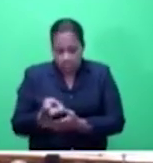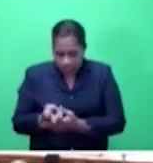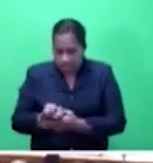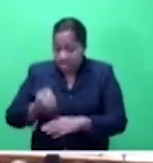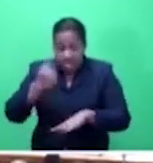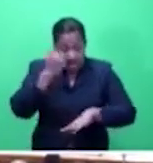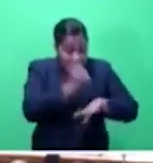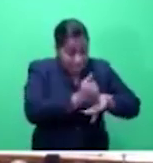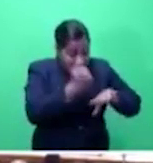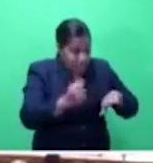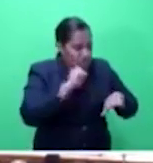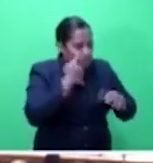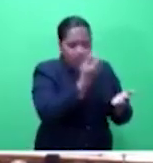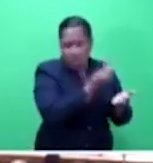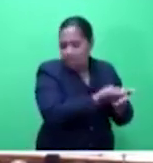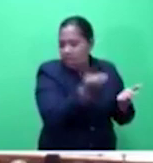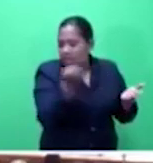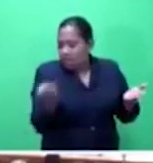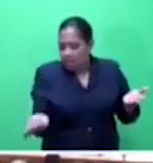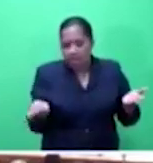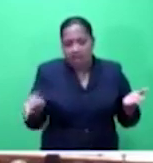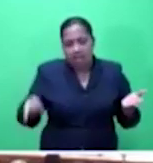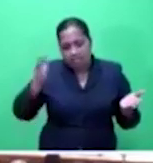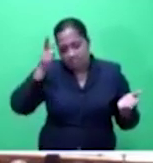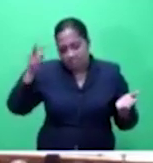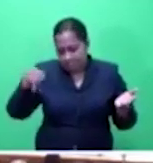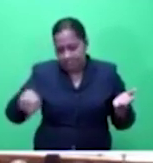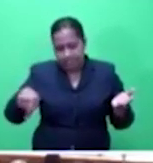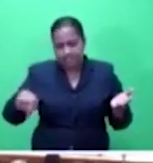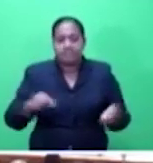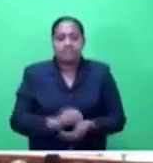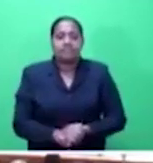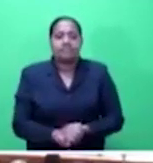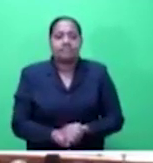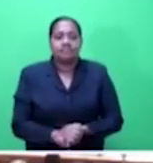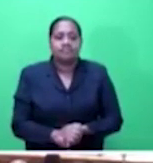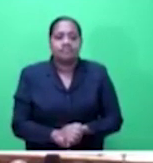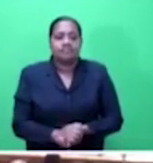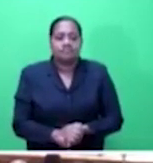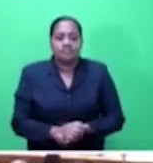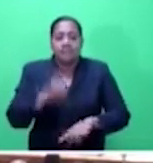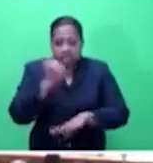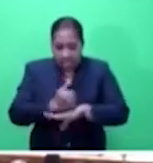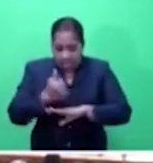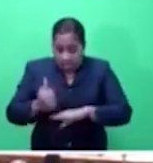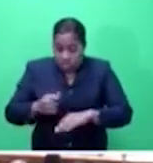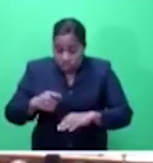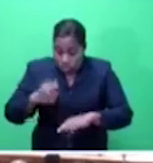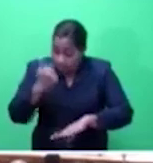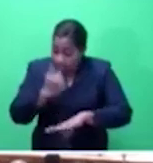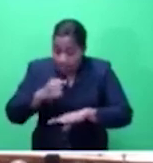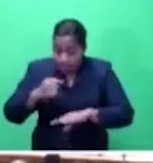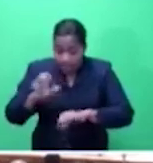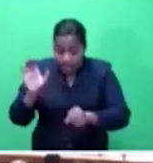employer. If salaries cannot be paid by the employer, government will fund these salaries upfront. This applies to all workers with less